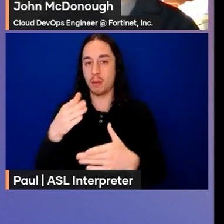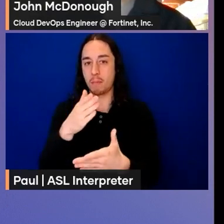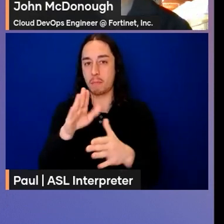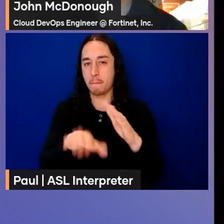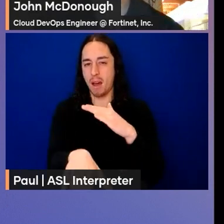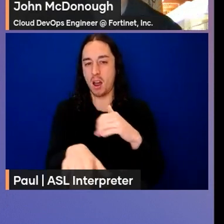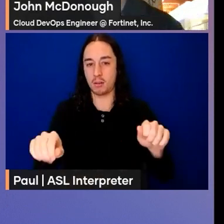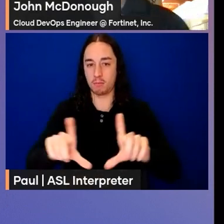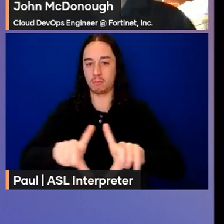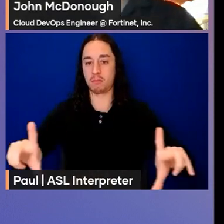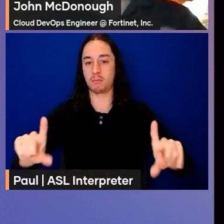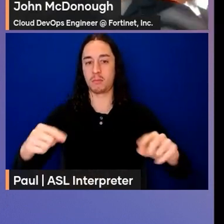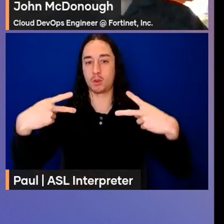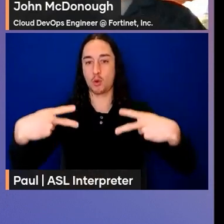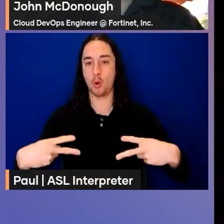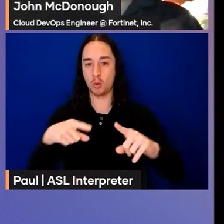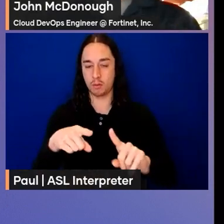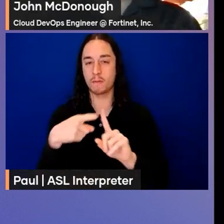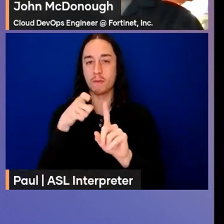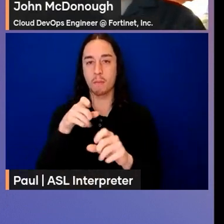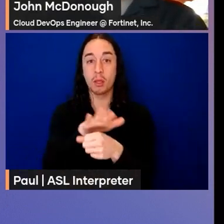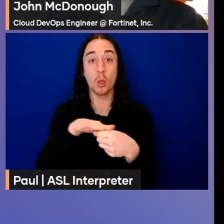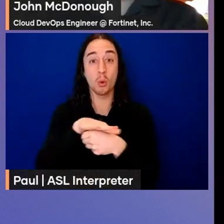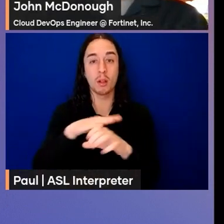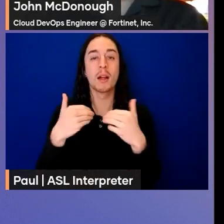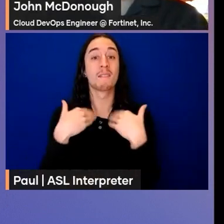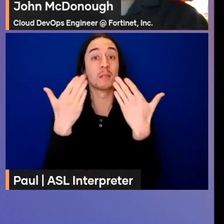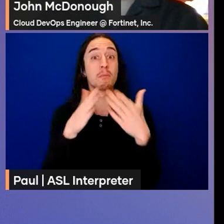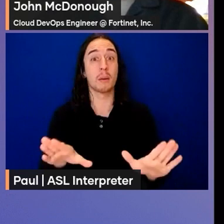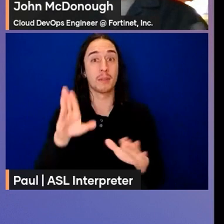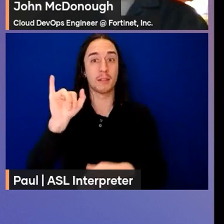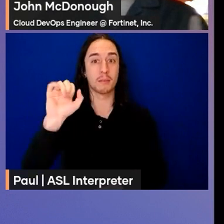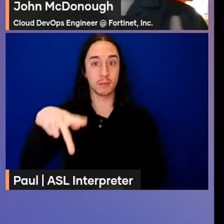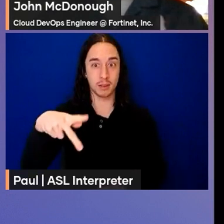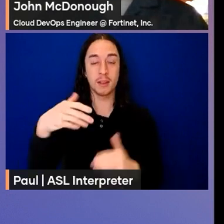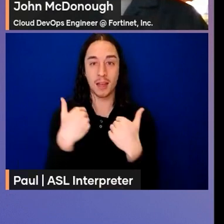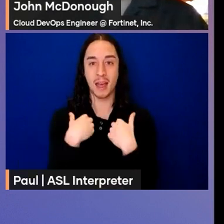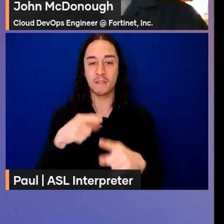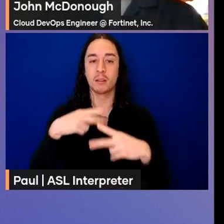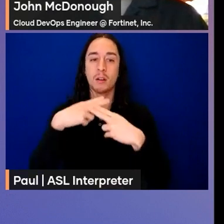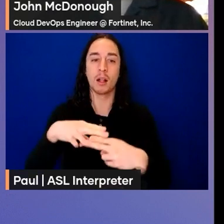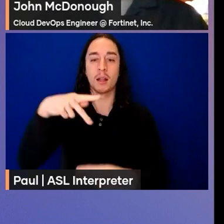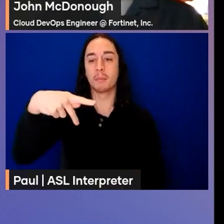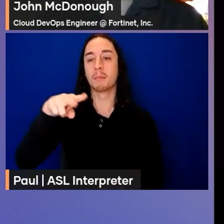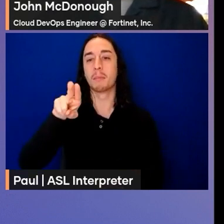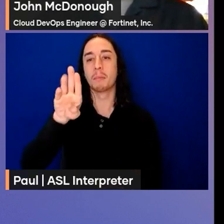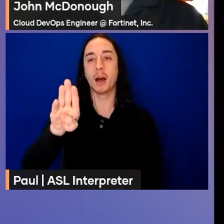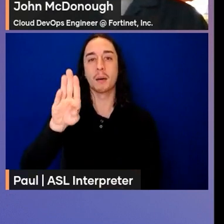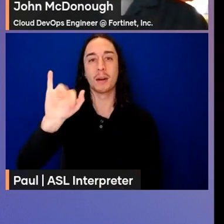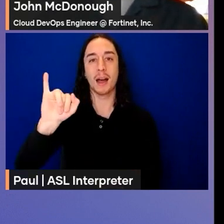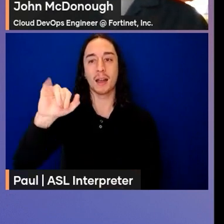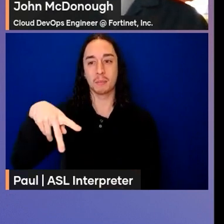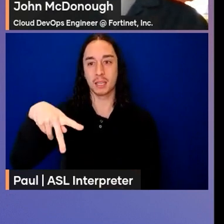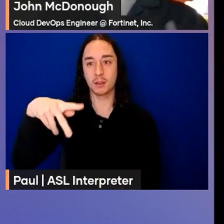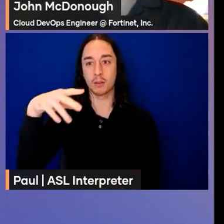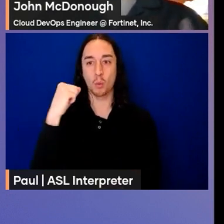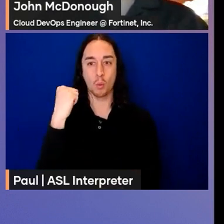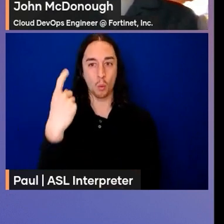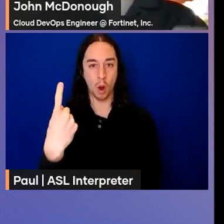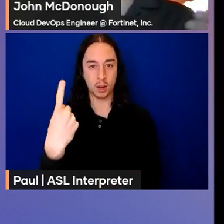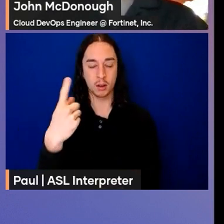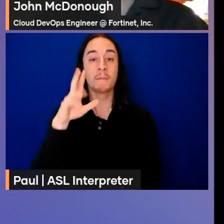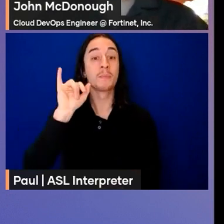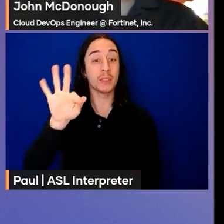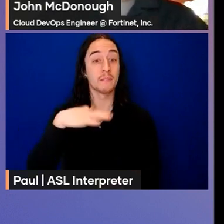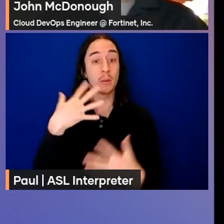locals, I have a public IP that I'm calling pub IP1. So now if I want to reference